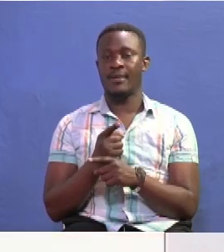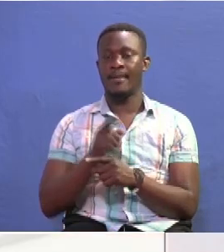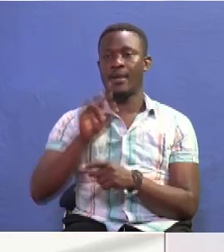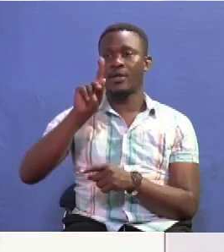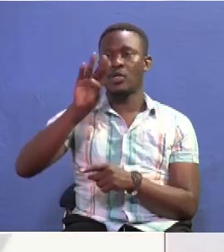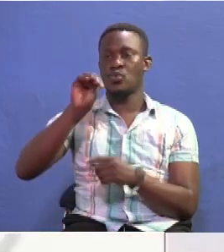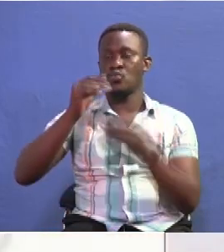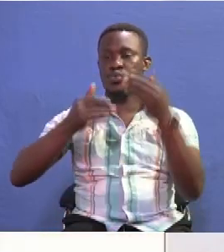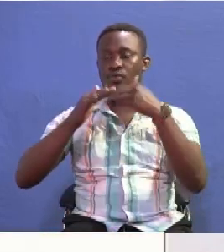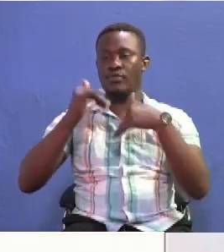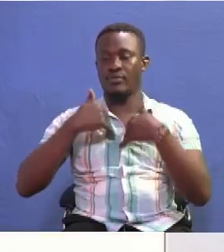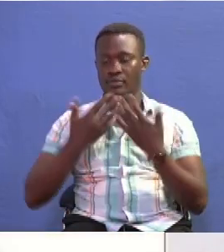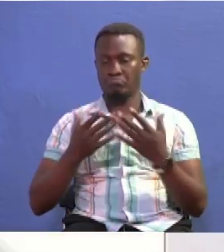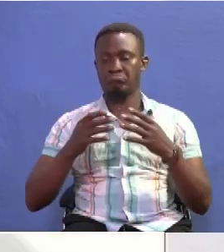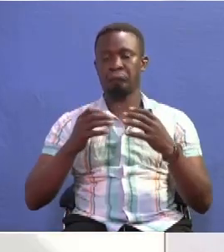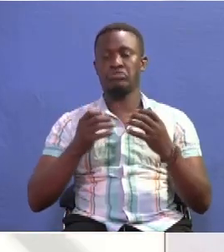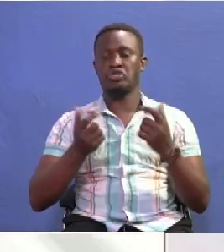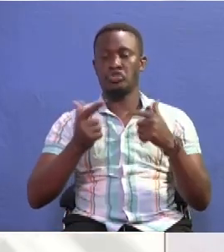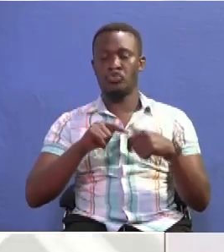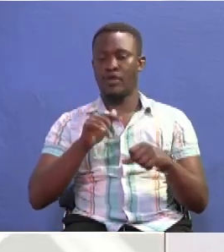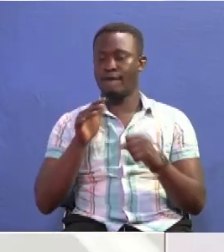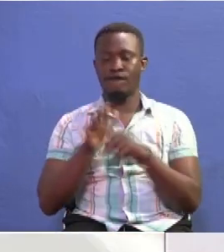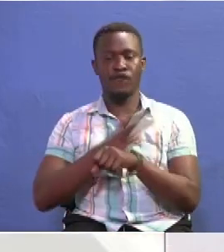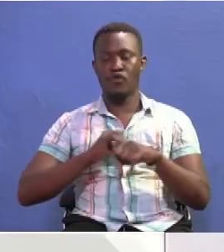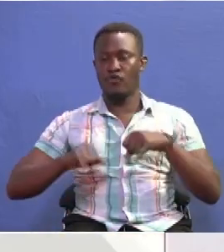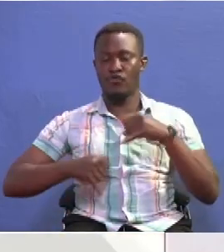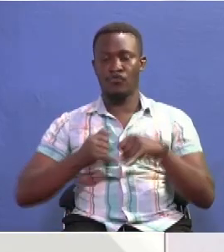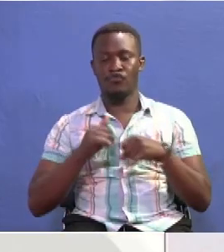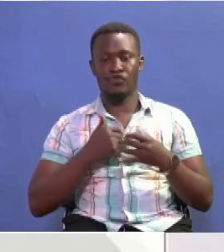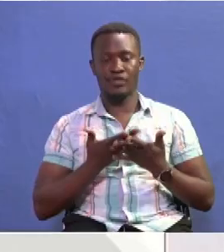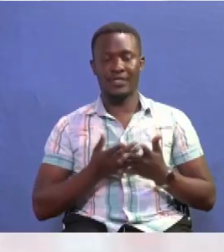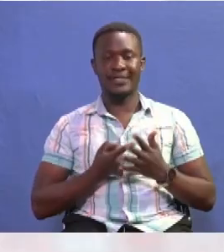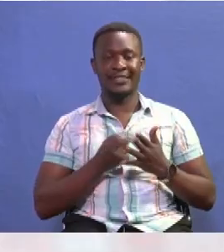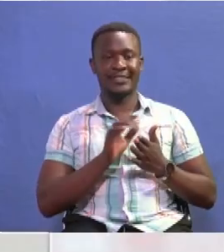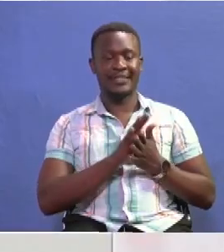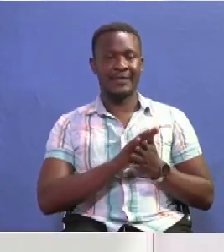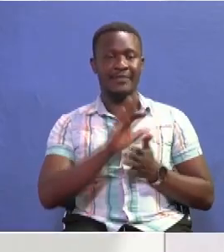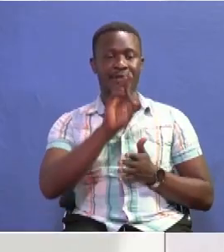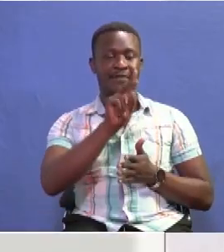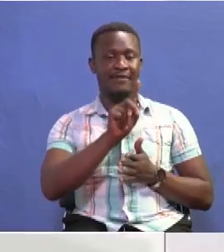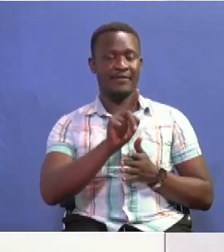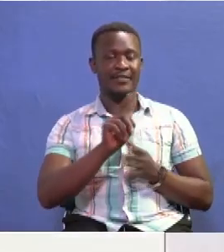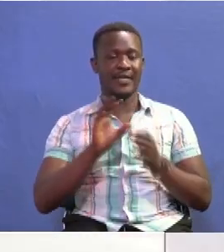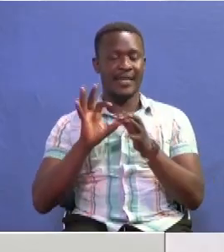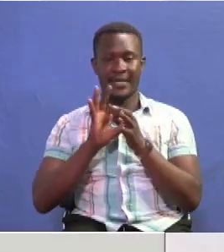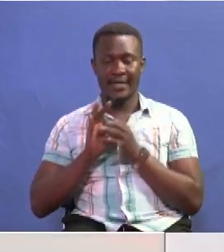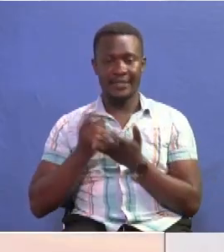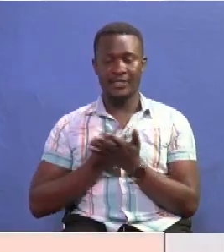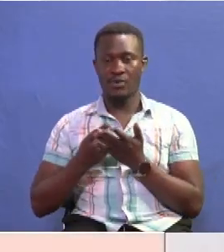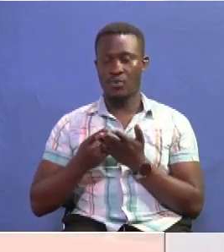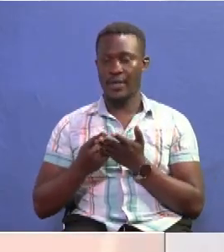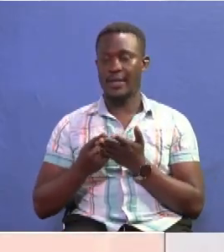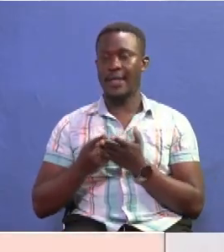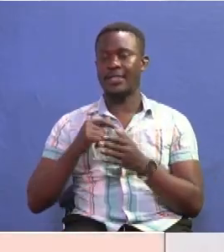Kenyatta University faculty, today full of joy and excitement, officially launched the 31st edition of the Culture Week festivals at